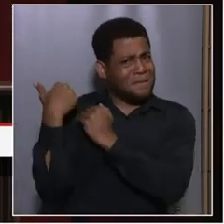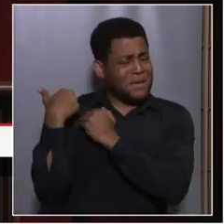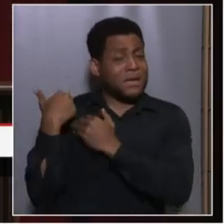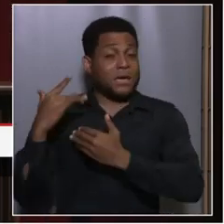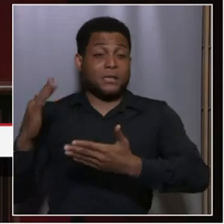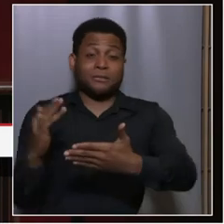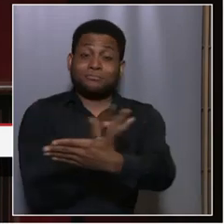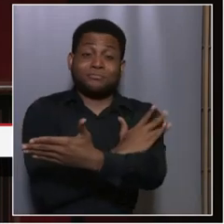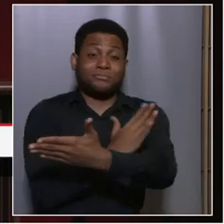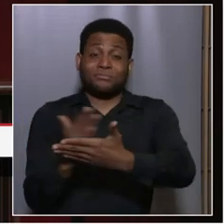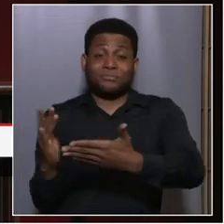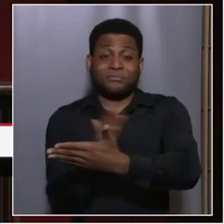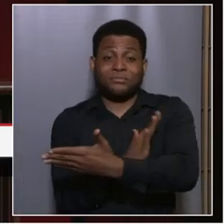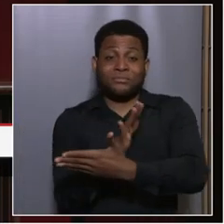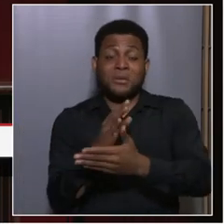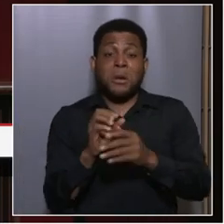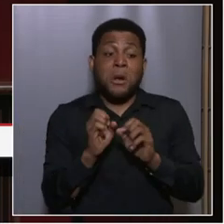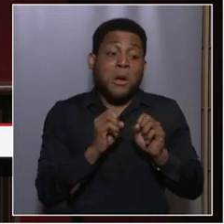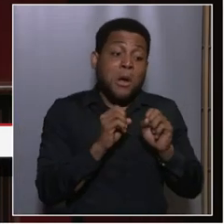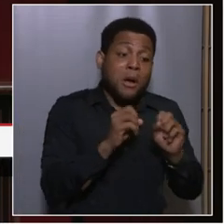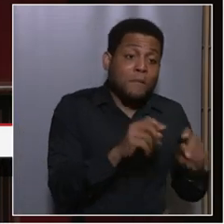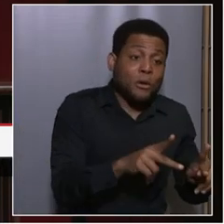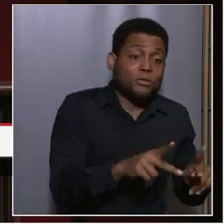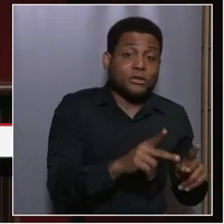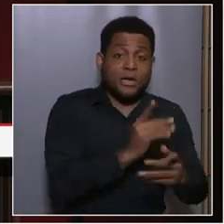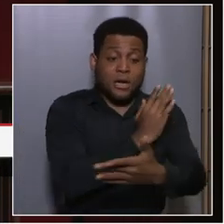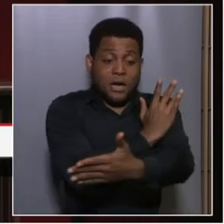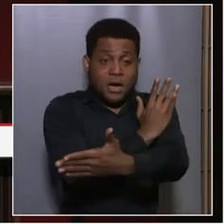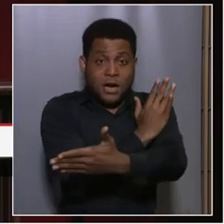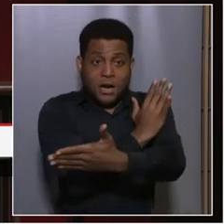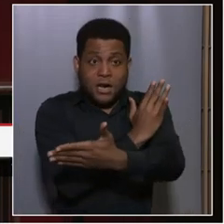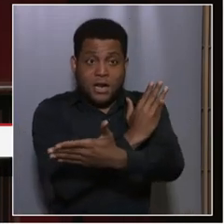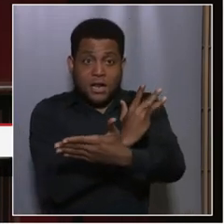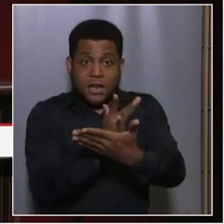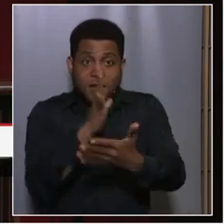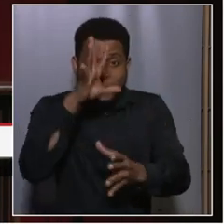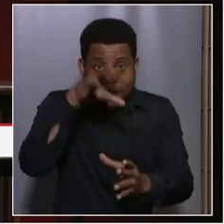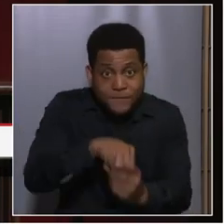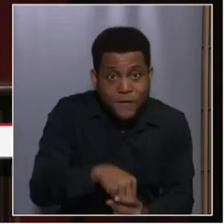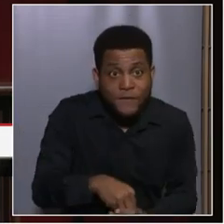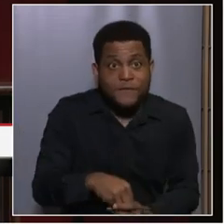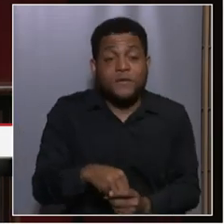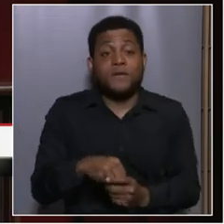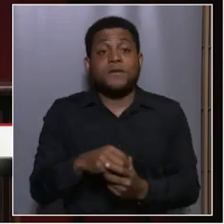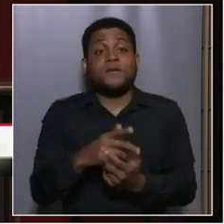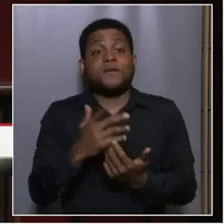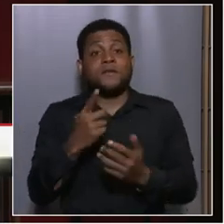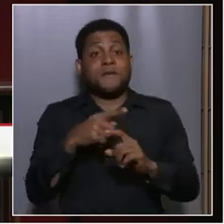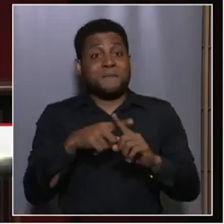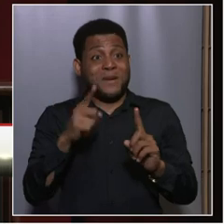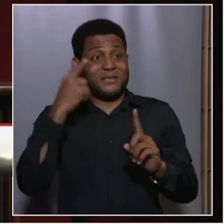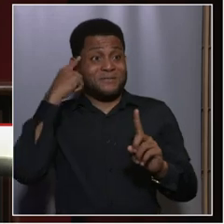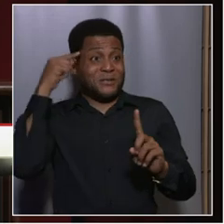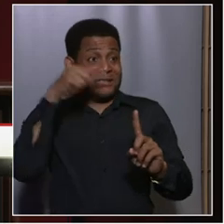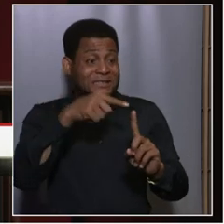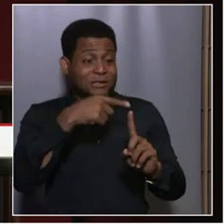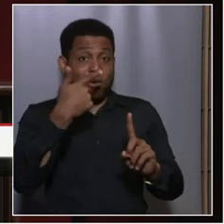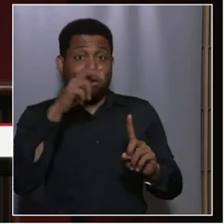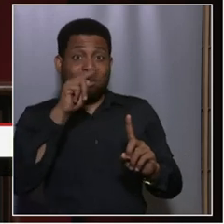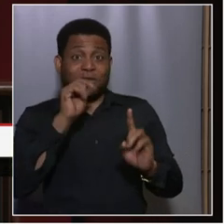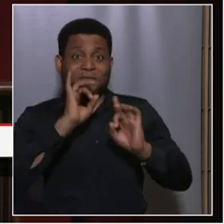intervention. But if you use a gun, I don't want a gun in my face. Who here wants a gun in their face?